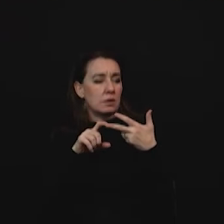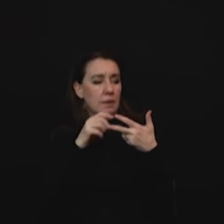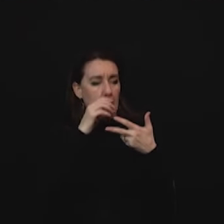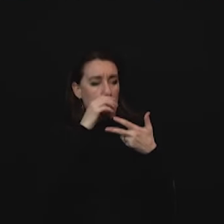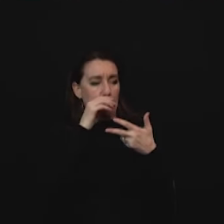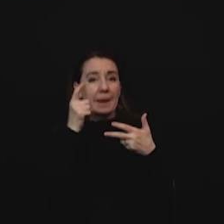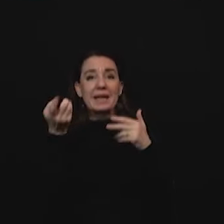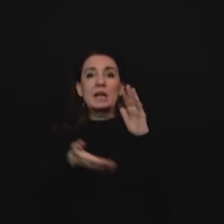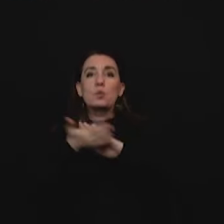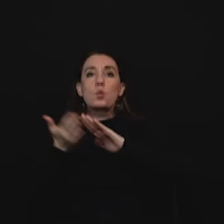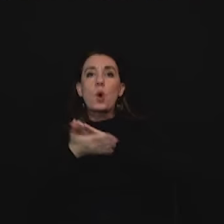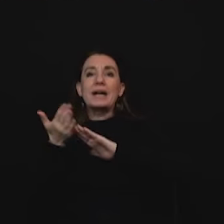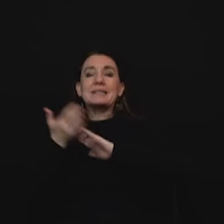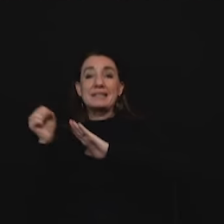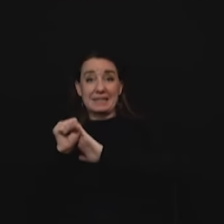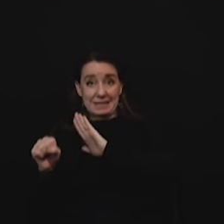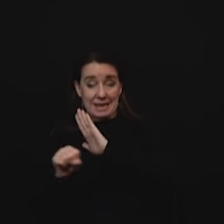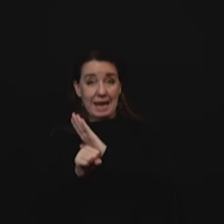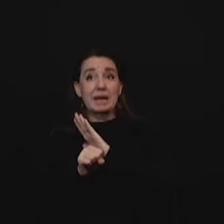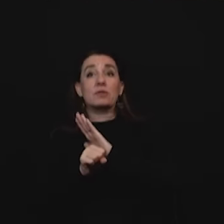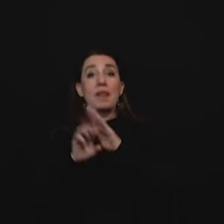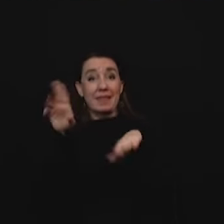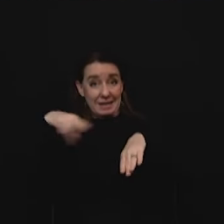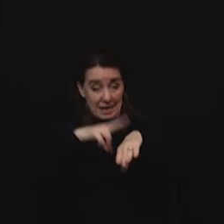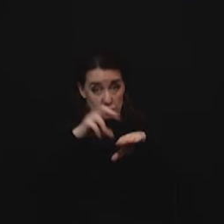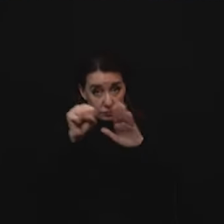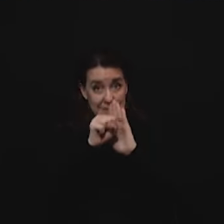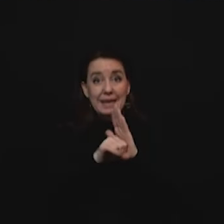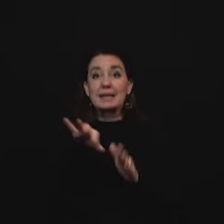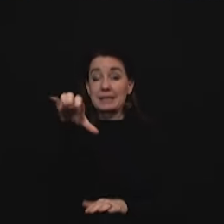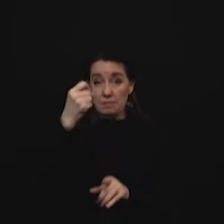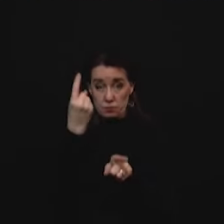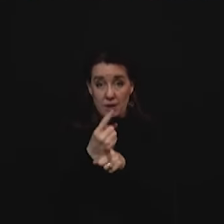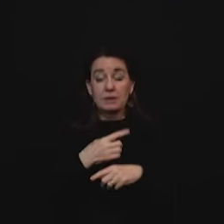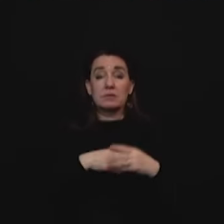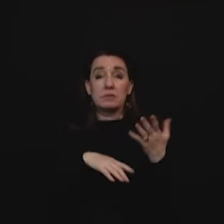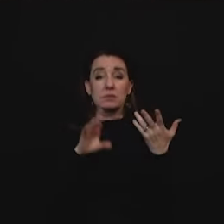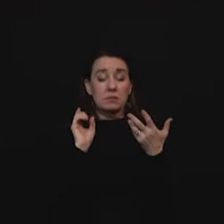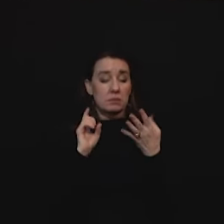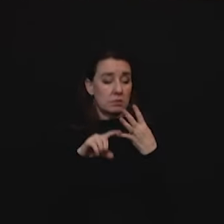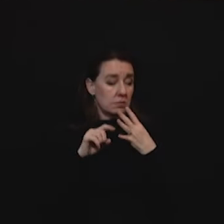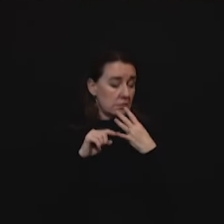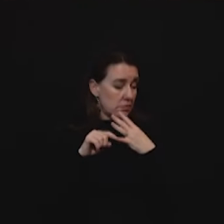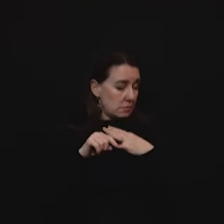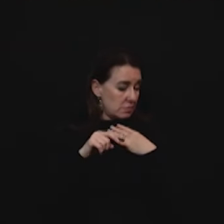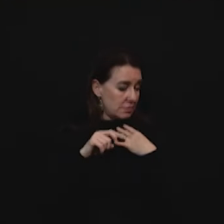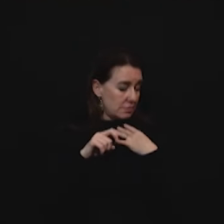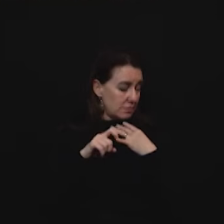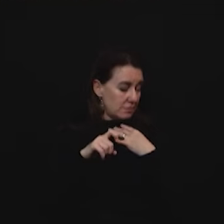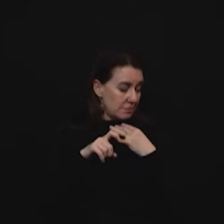the state. He runs the state, the national state. Yeah. Yeah, that's right. What else?